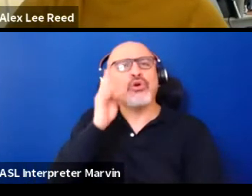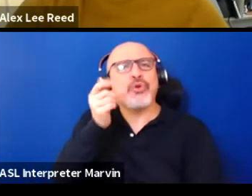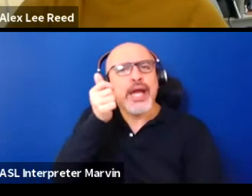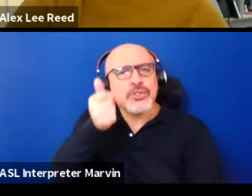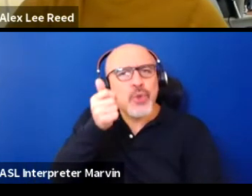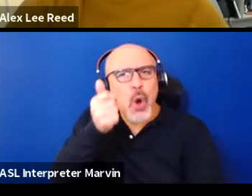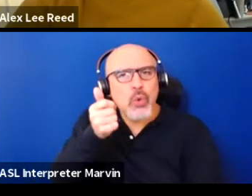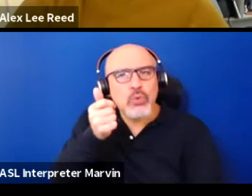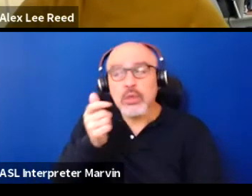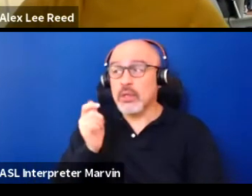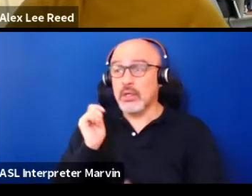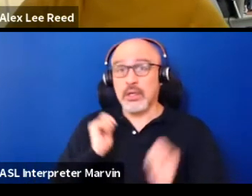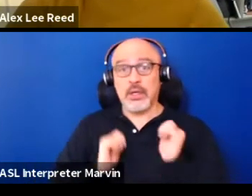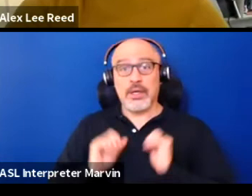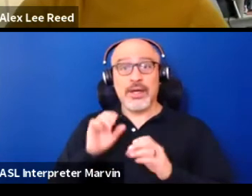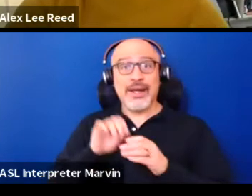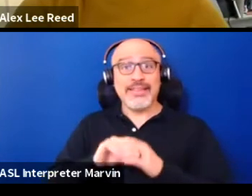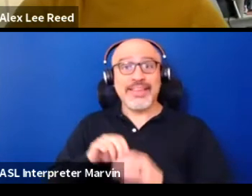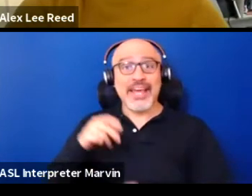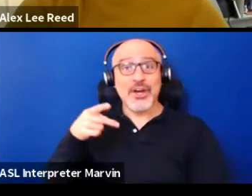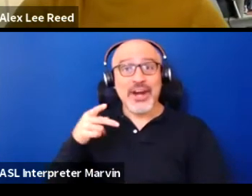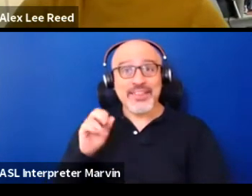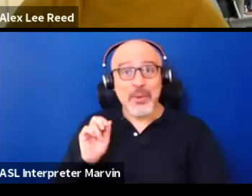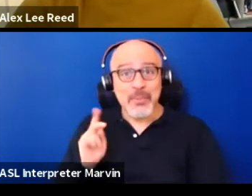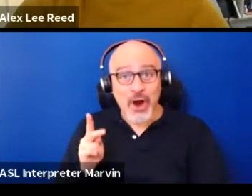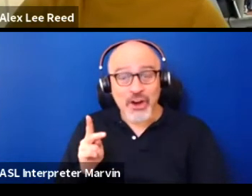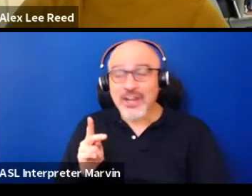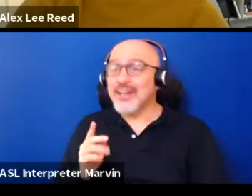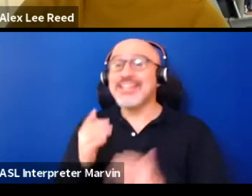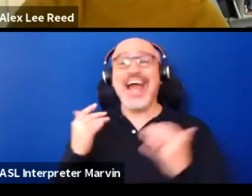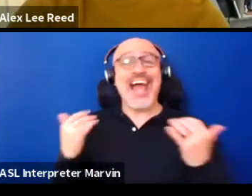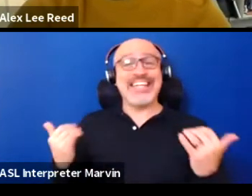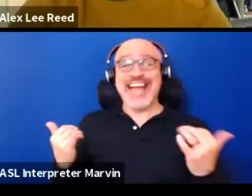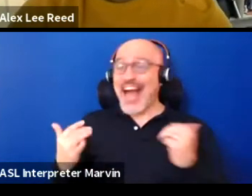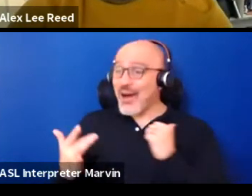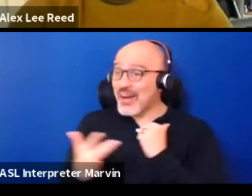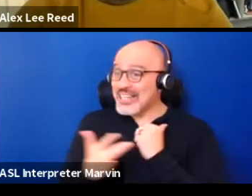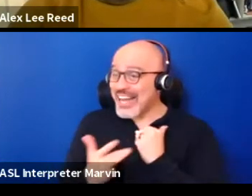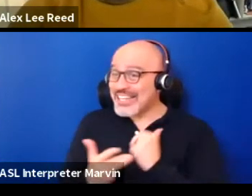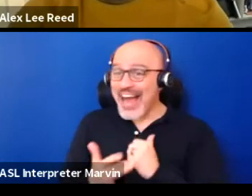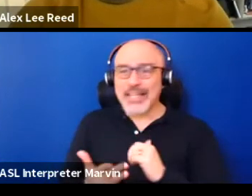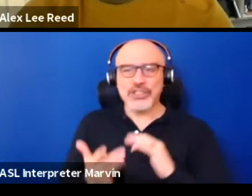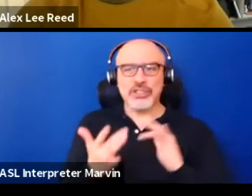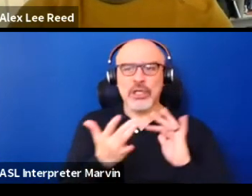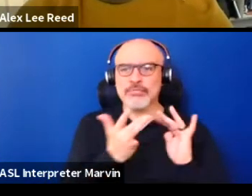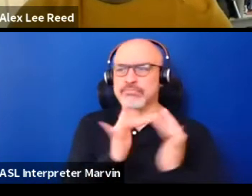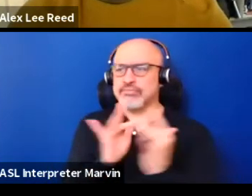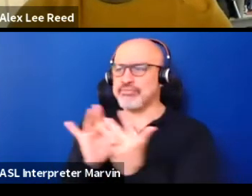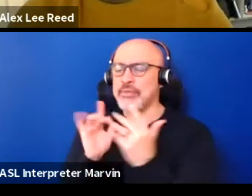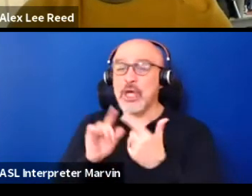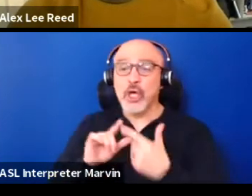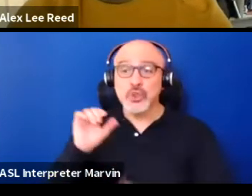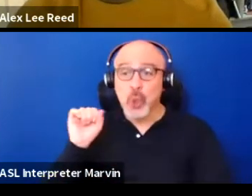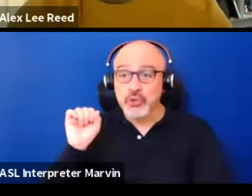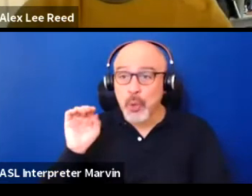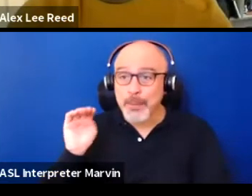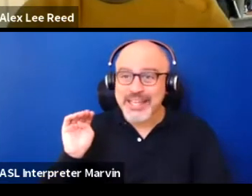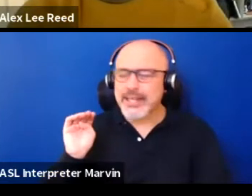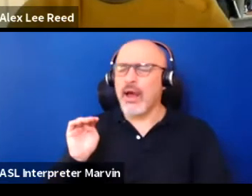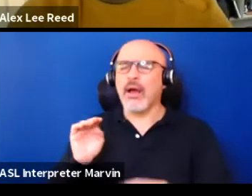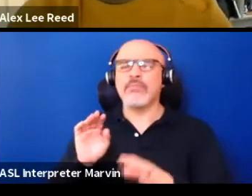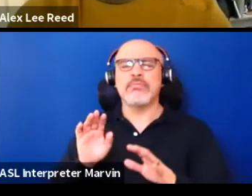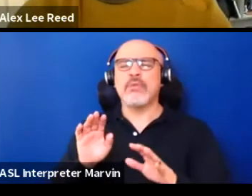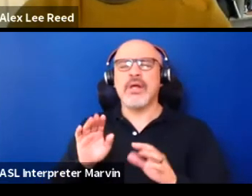theater in the park. And now with what we can do with technology and, and social media, I am